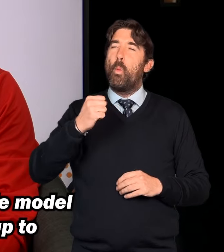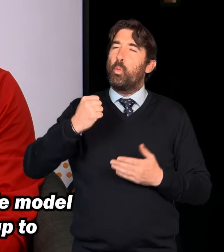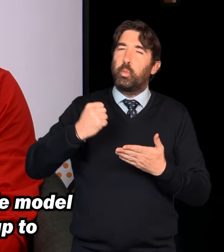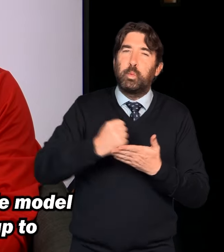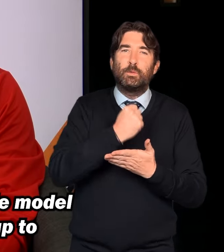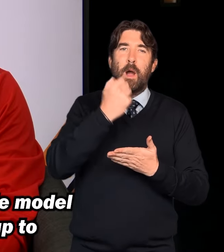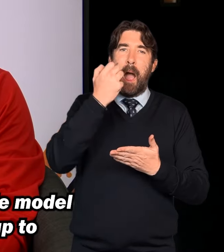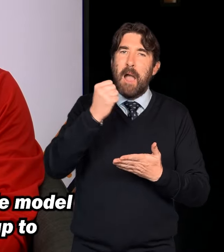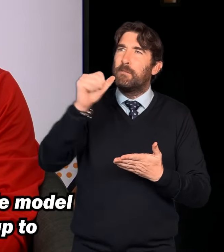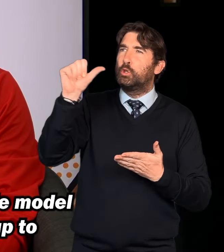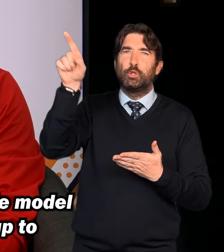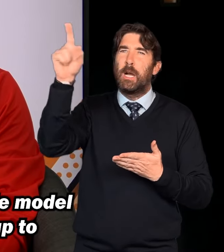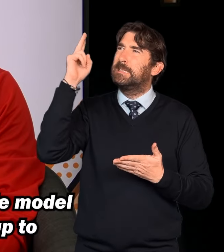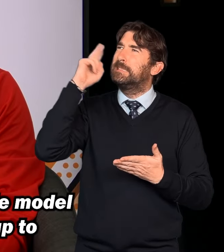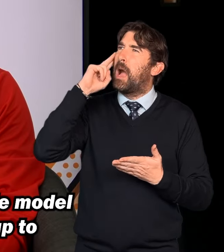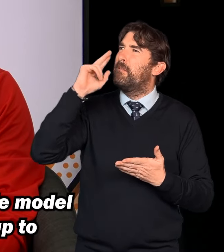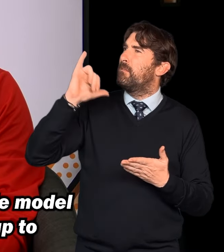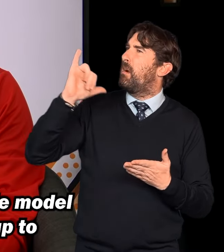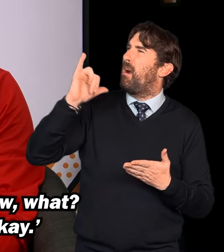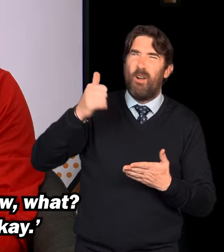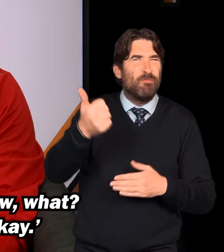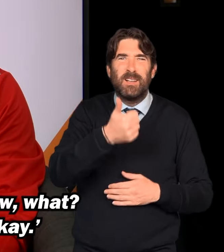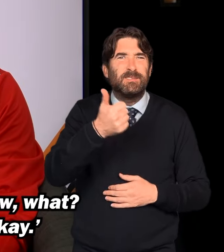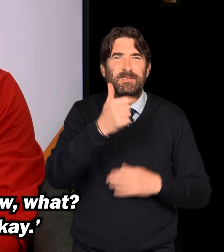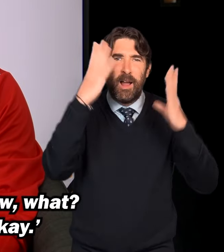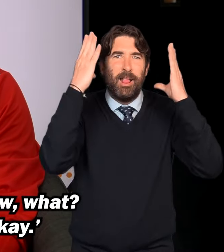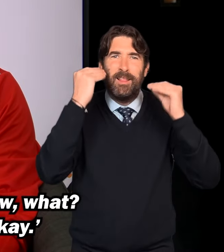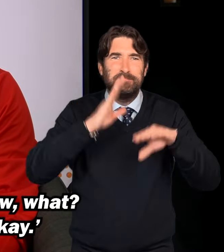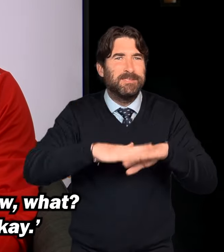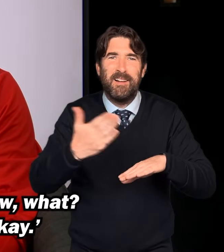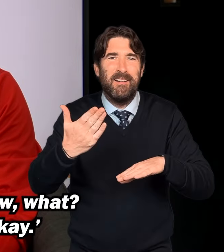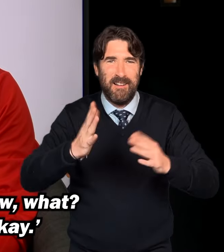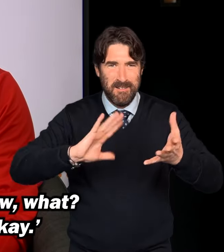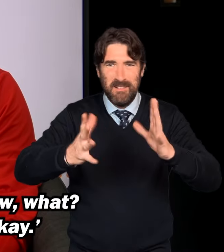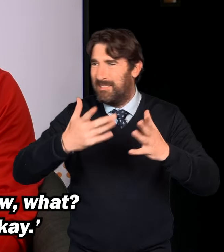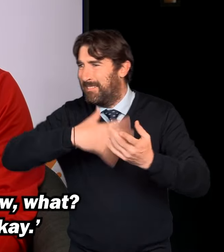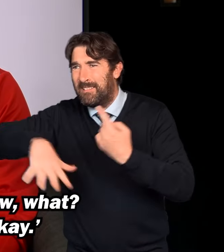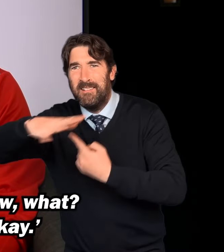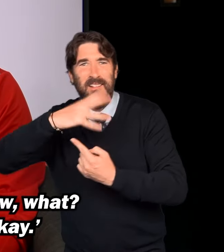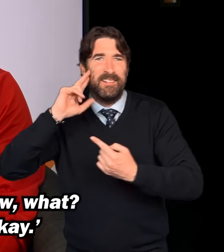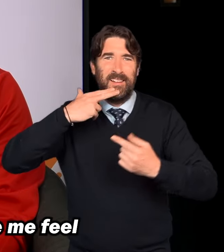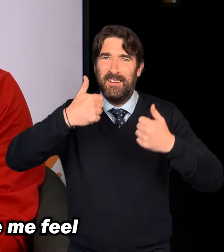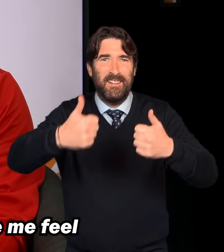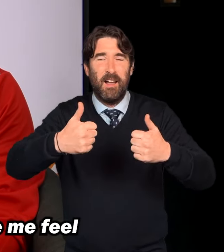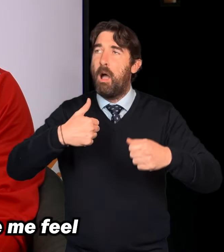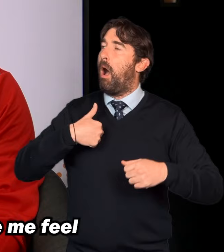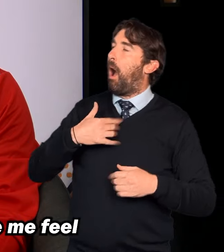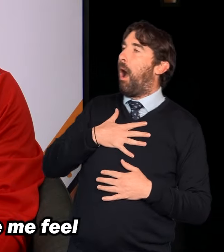maybe a deaf role model that I could have looked up to and maybe said that, everything's going to be okay.